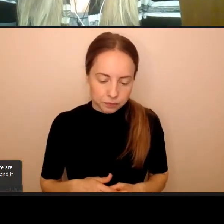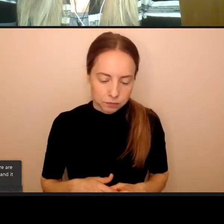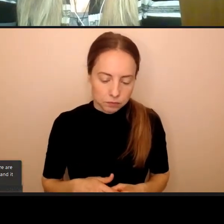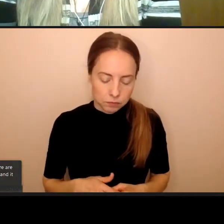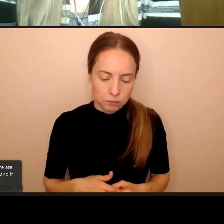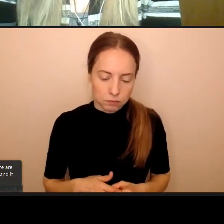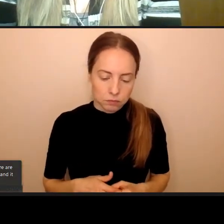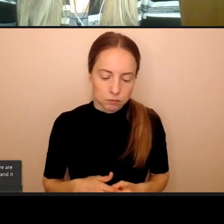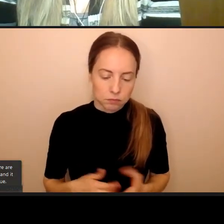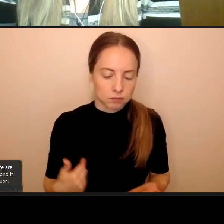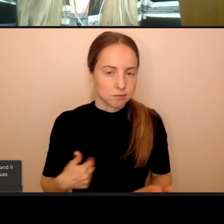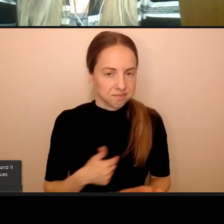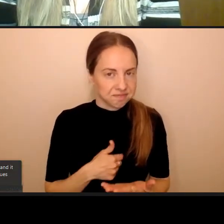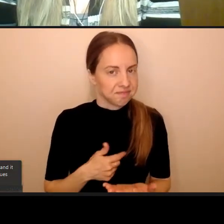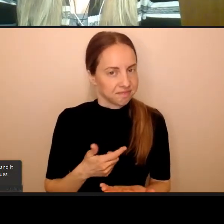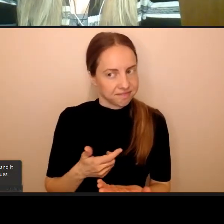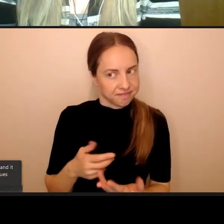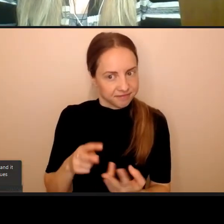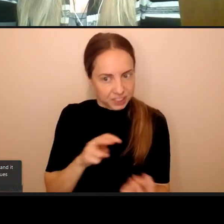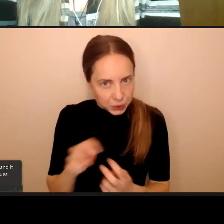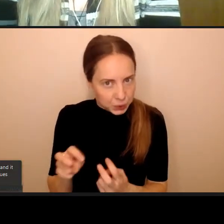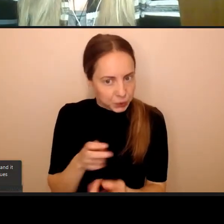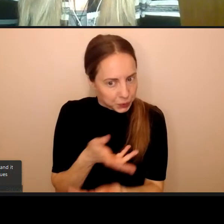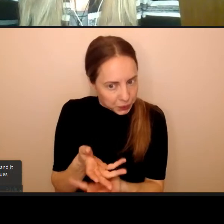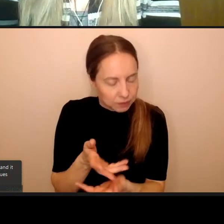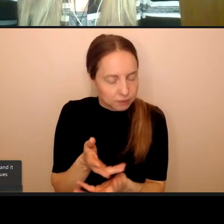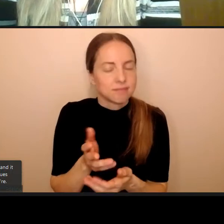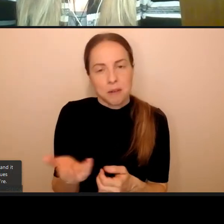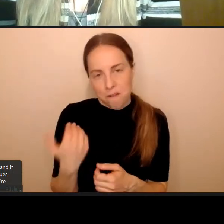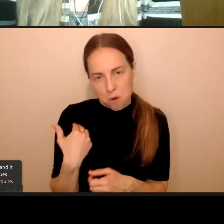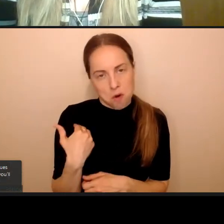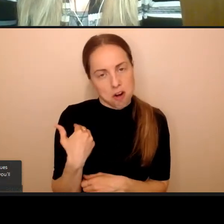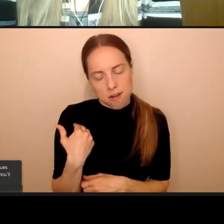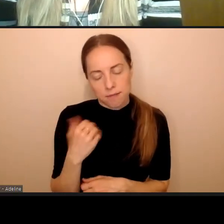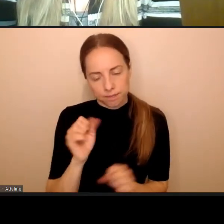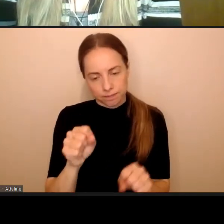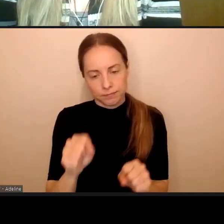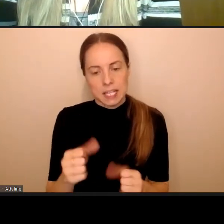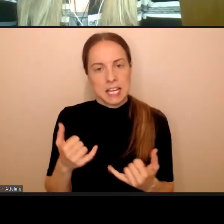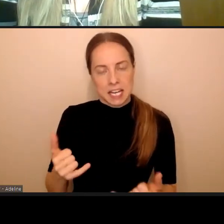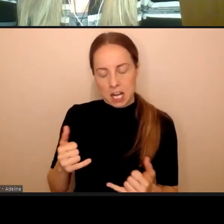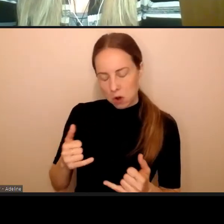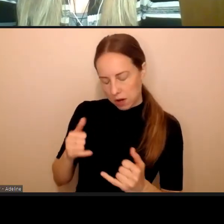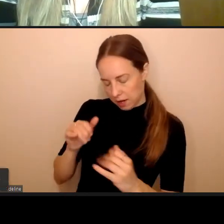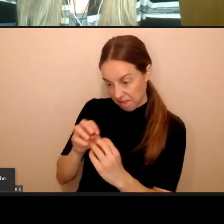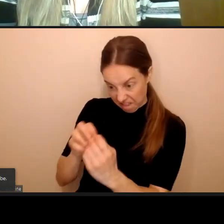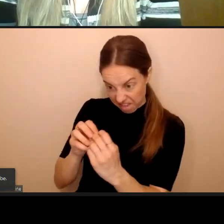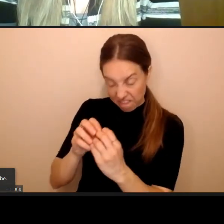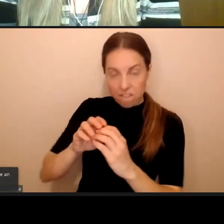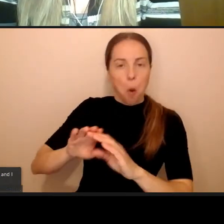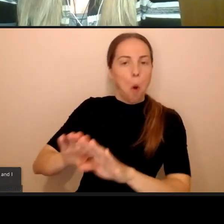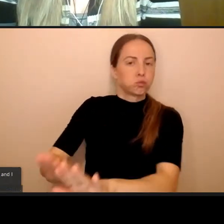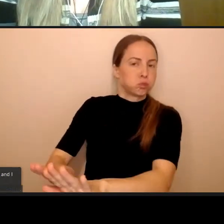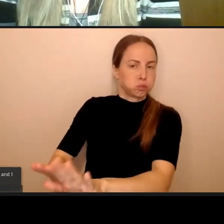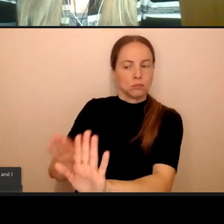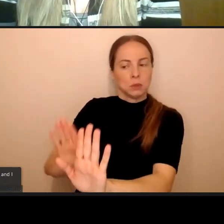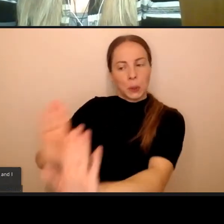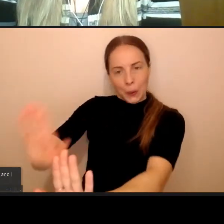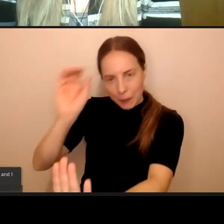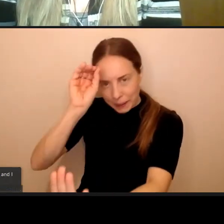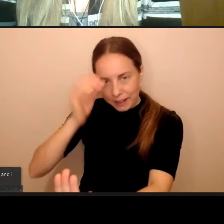have had our issues with it before. And I'm to the point now where you be you and I be me, and this is how we're going to be. And I have my way and your